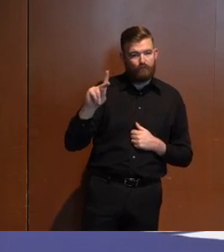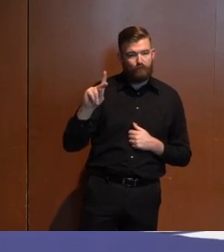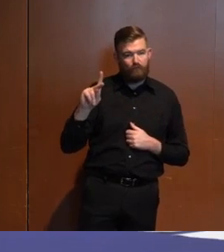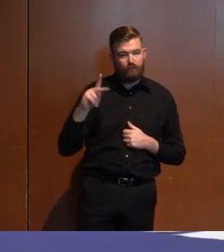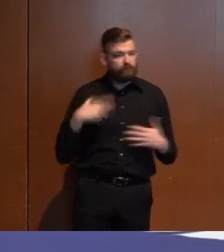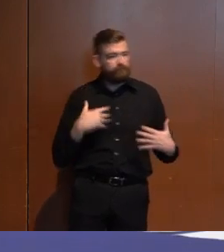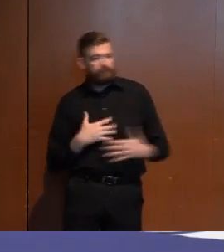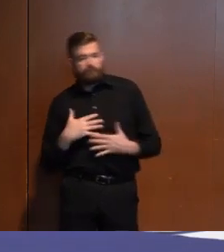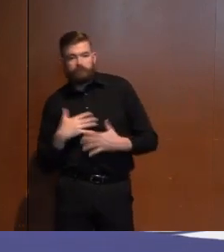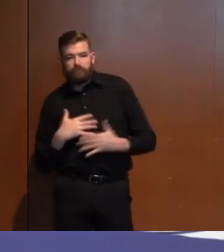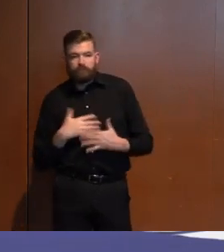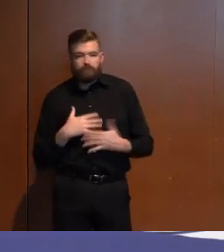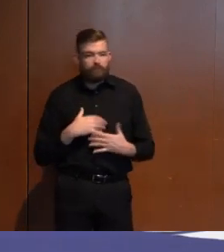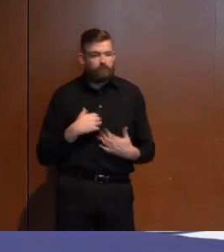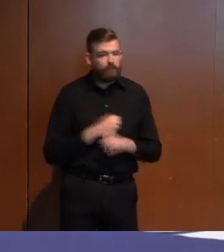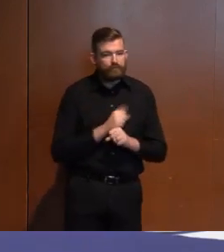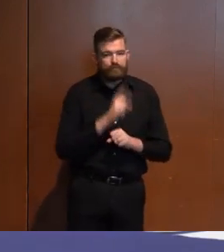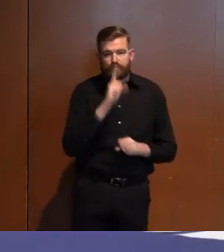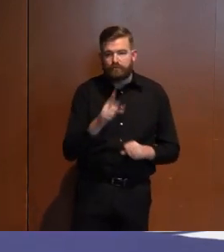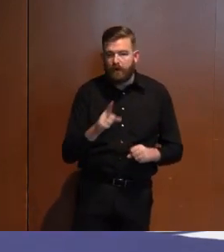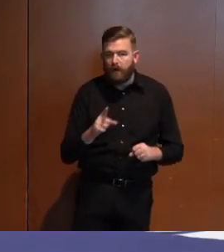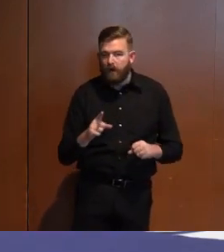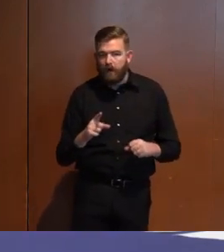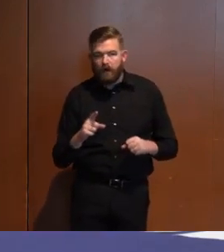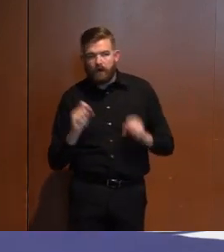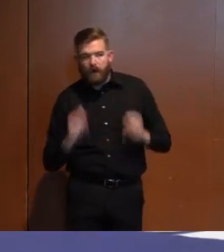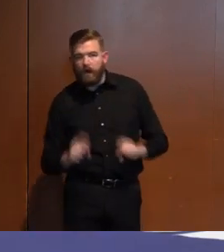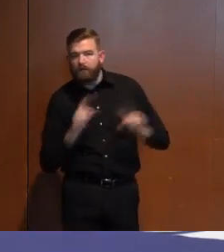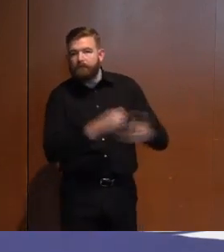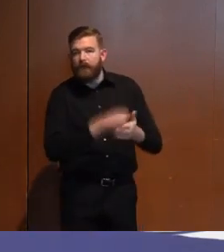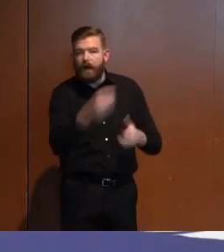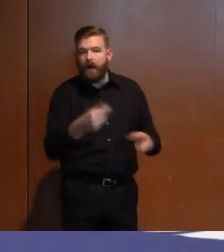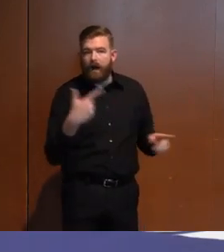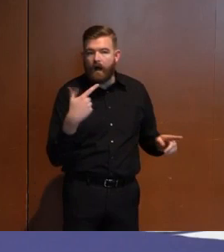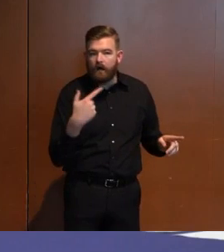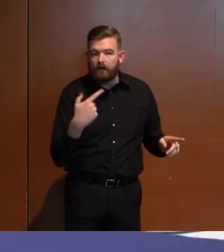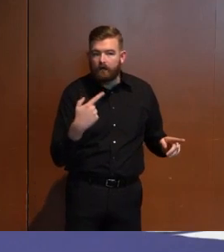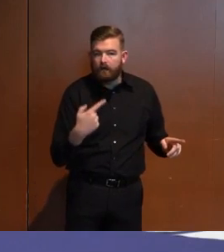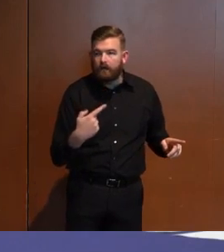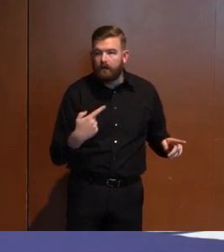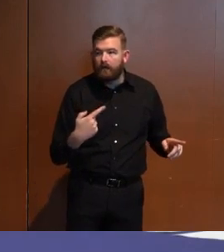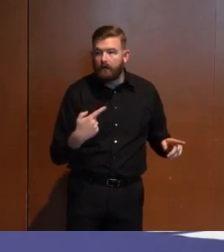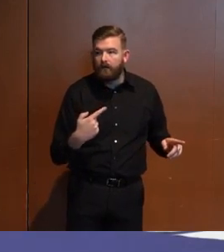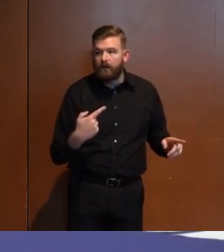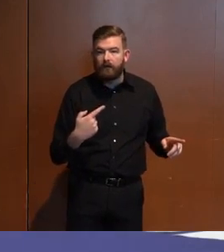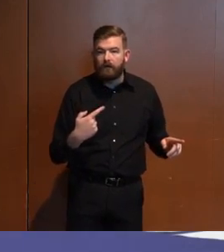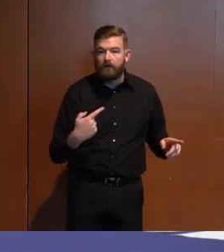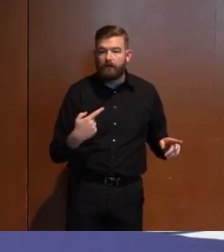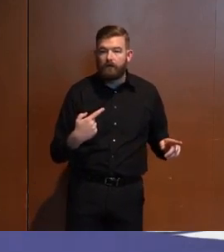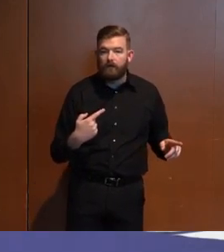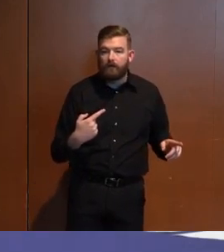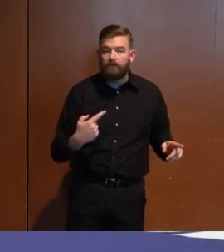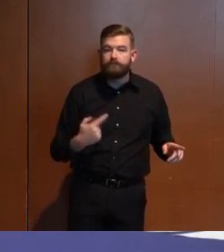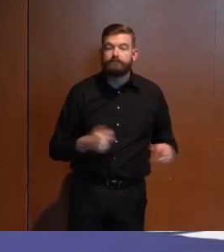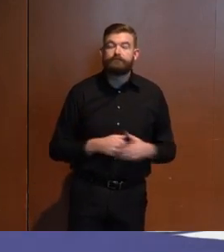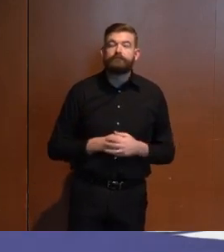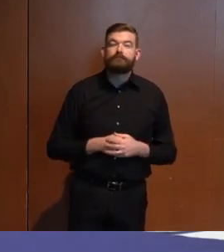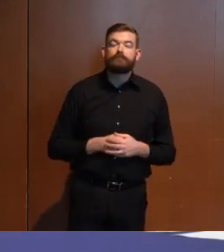Amendment. At this very moment, how can a New Jersey resident who isn't already a gun owner exercise their Second Amendment